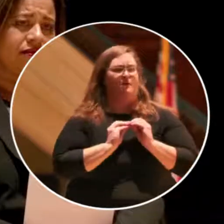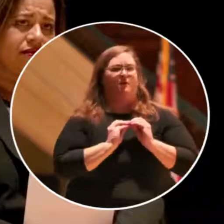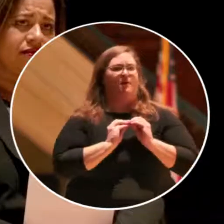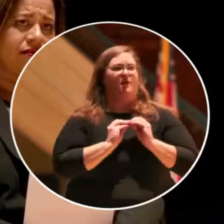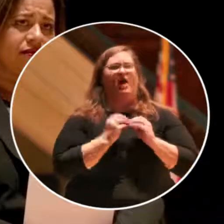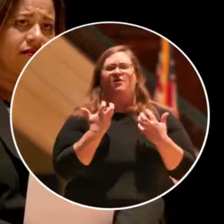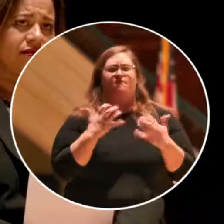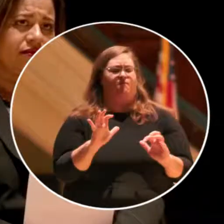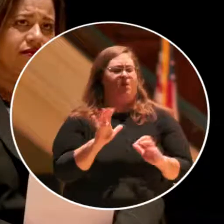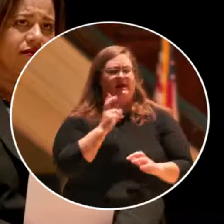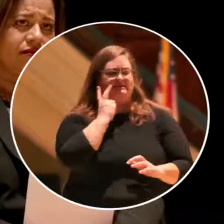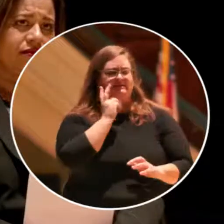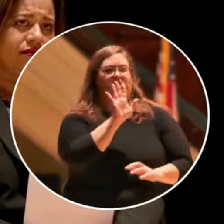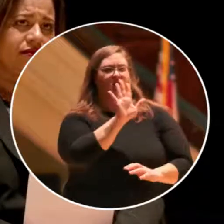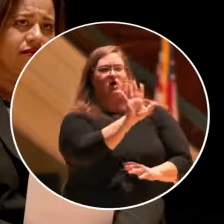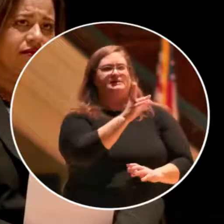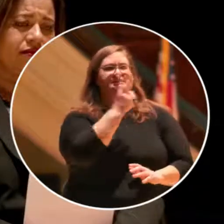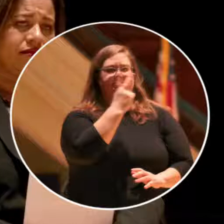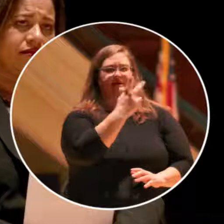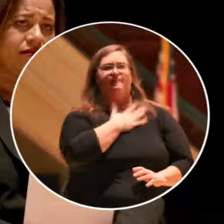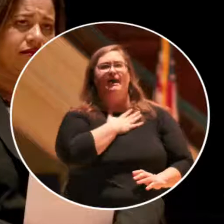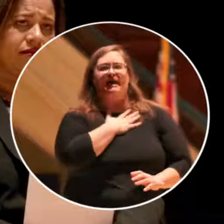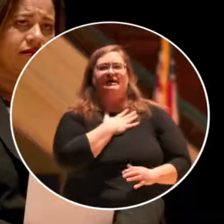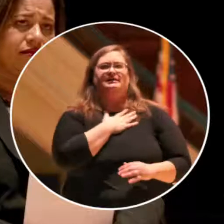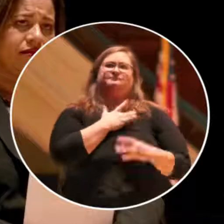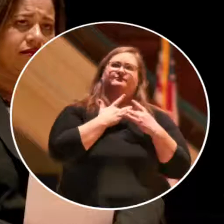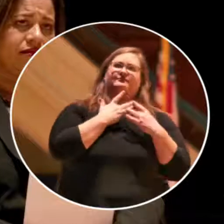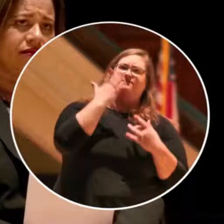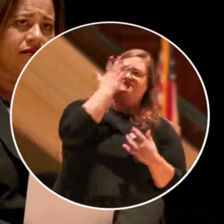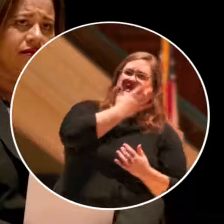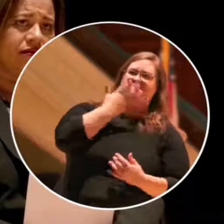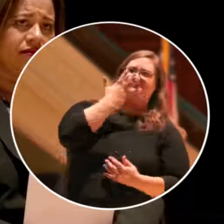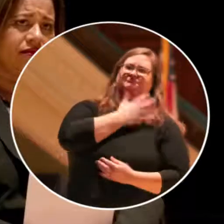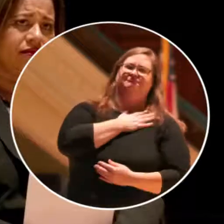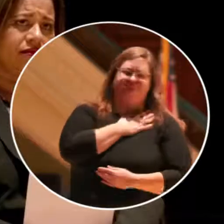to witness my helpless heartache.